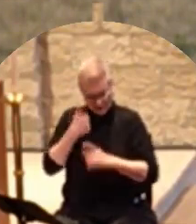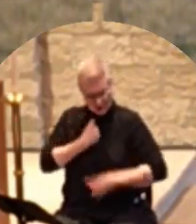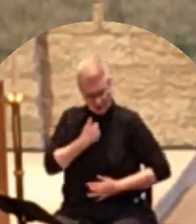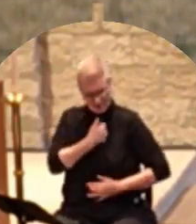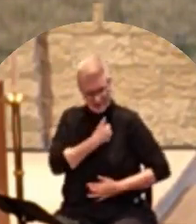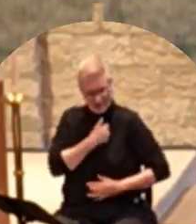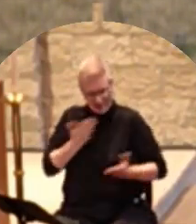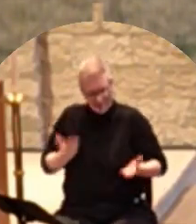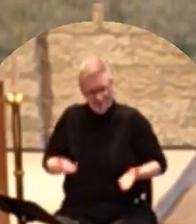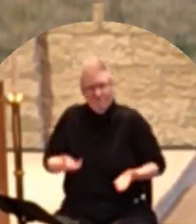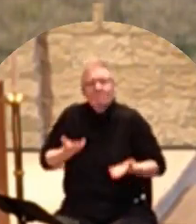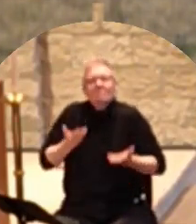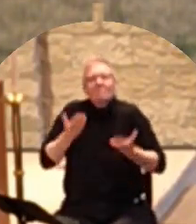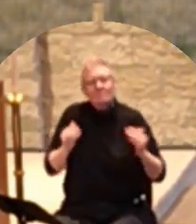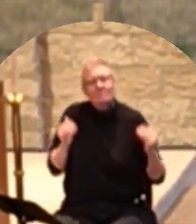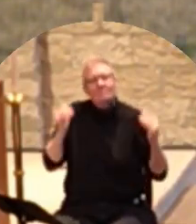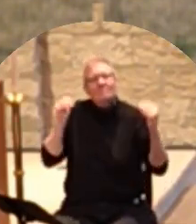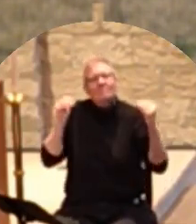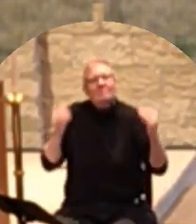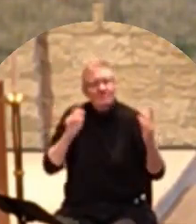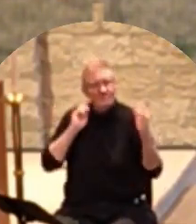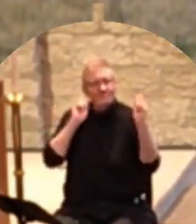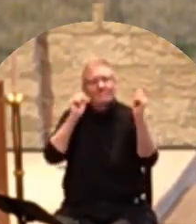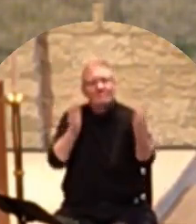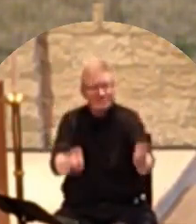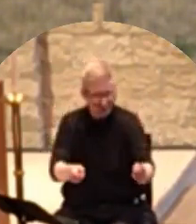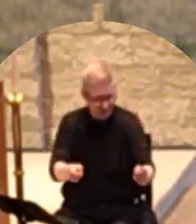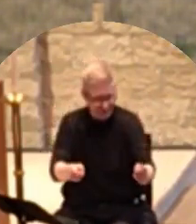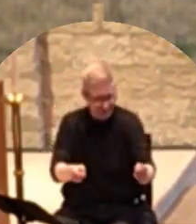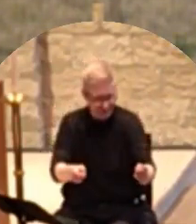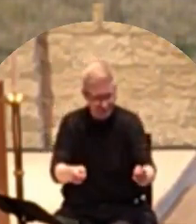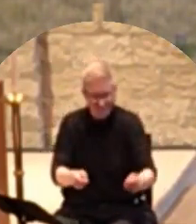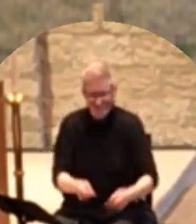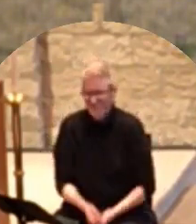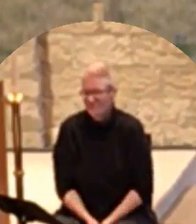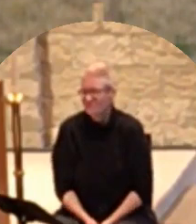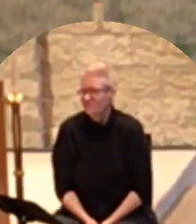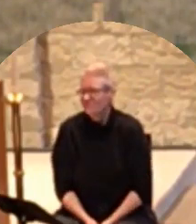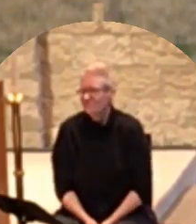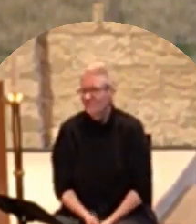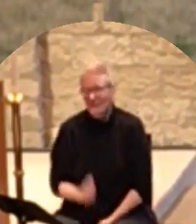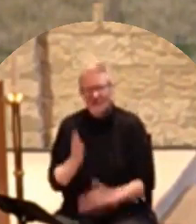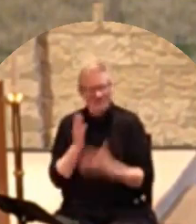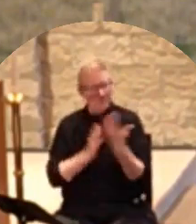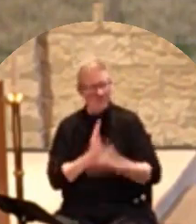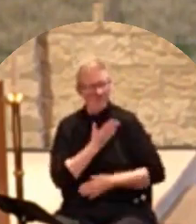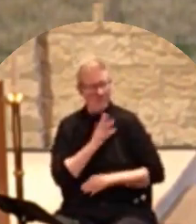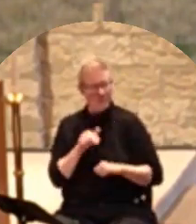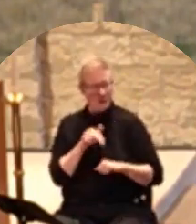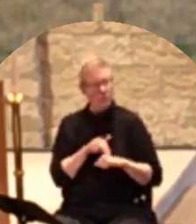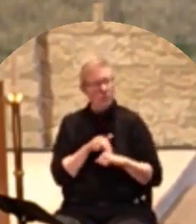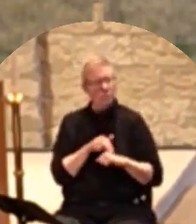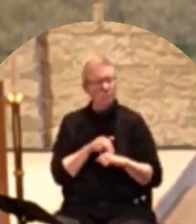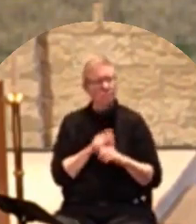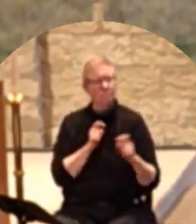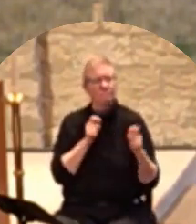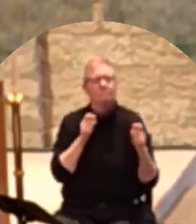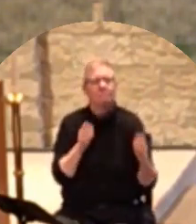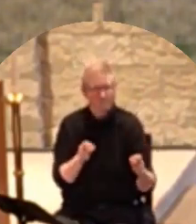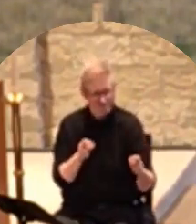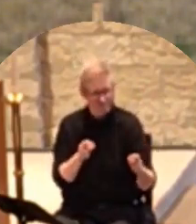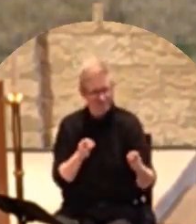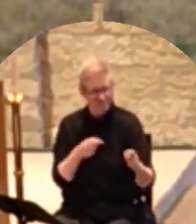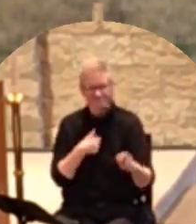in order to give, and we look for ways to give. And I know without a doubt that you